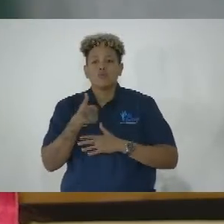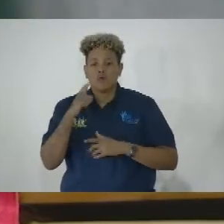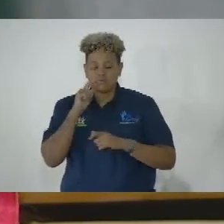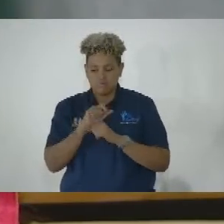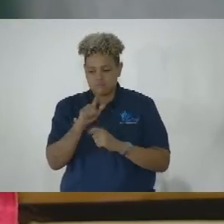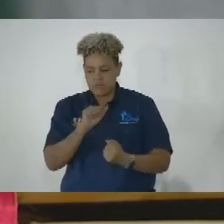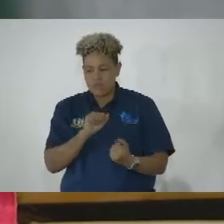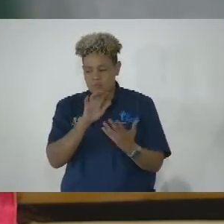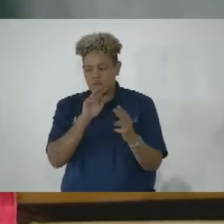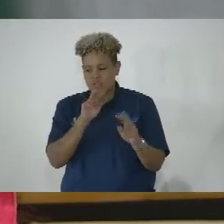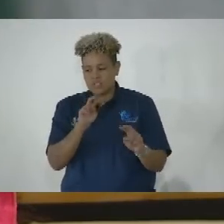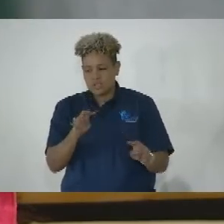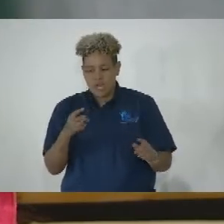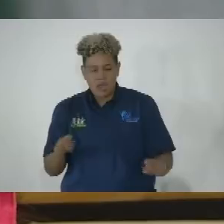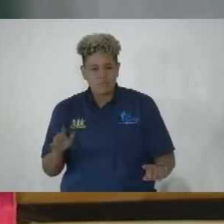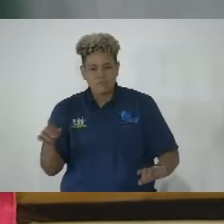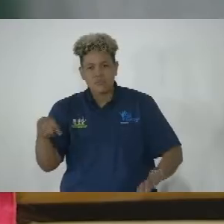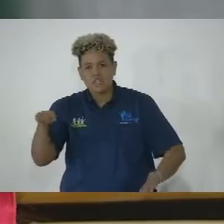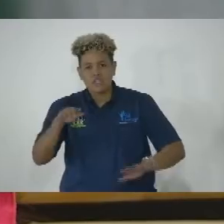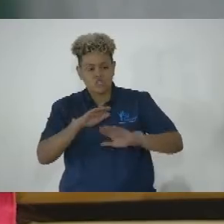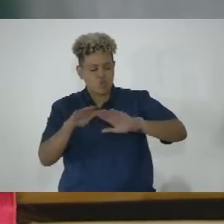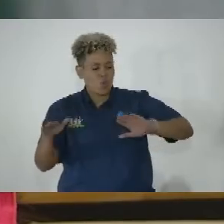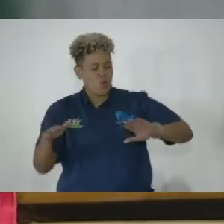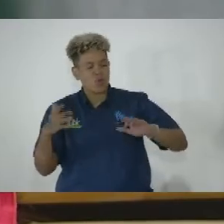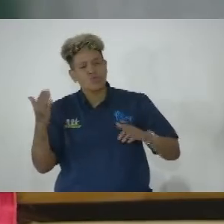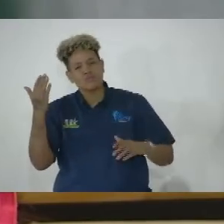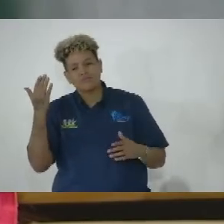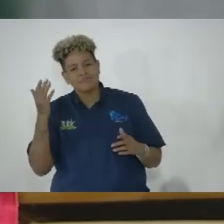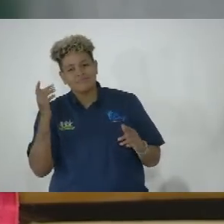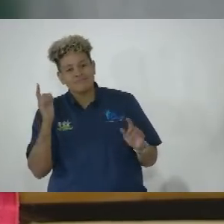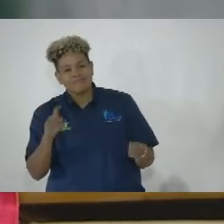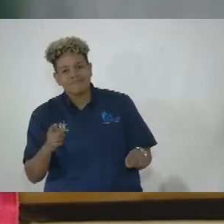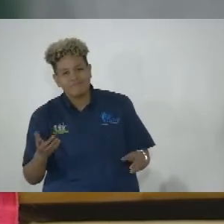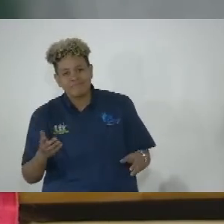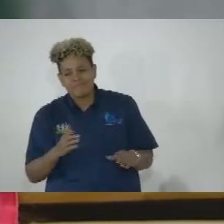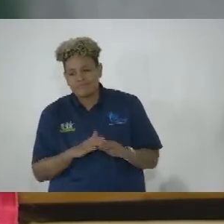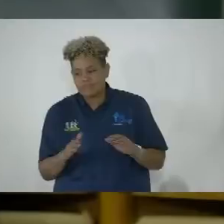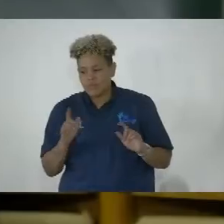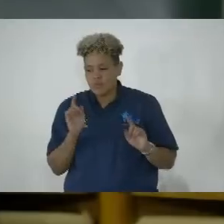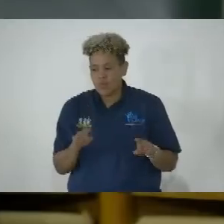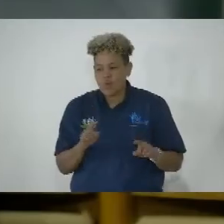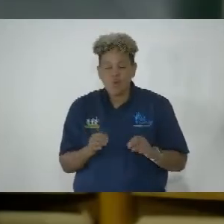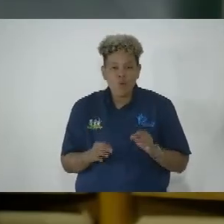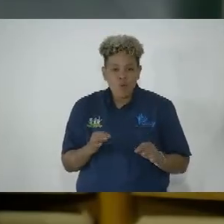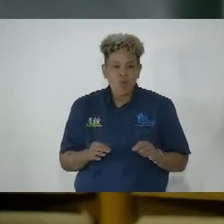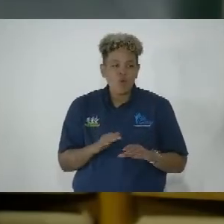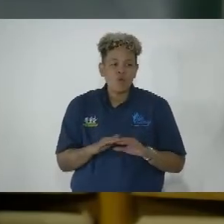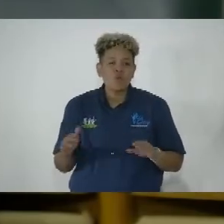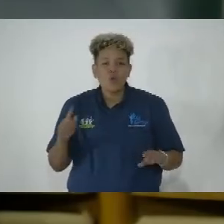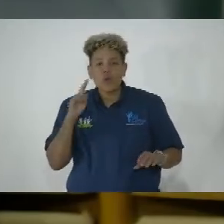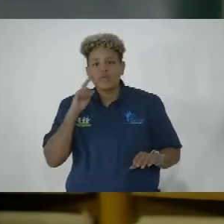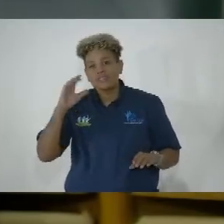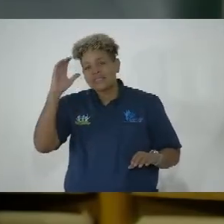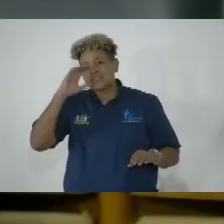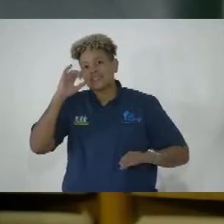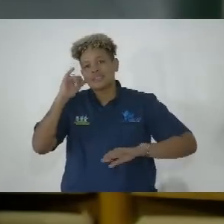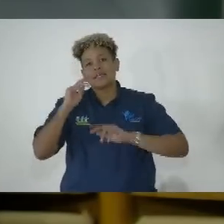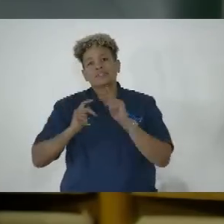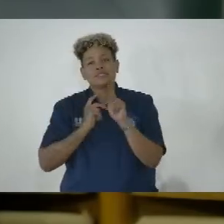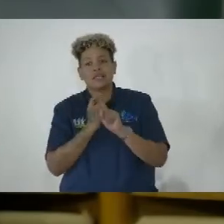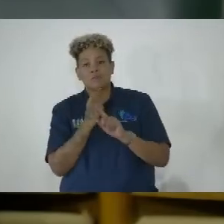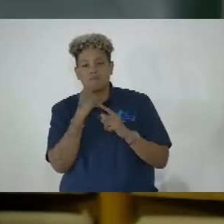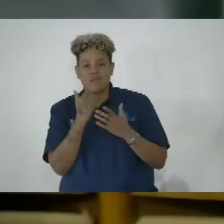approach. So they just don't go, Mr. President. They don't go to the courts. They don't seek that type of